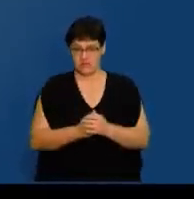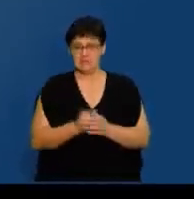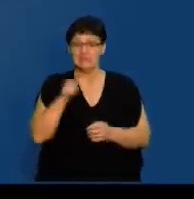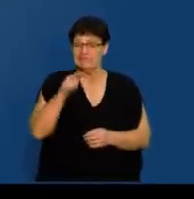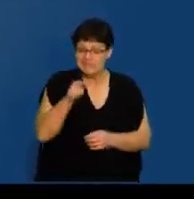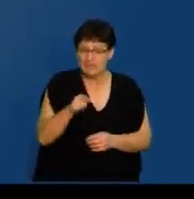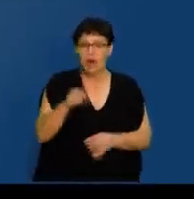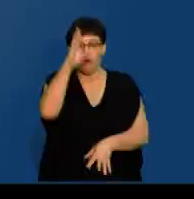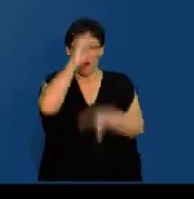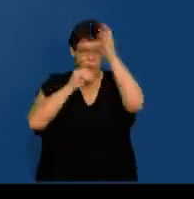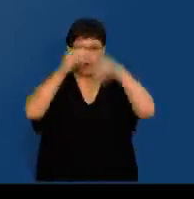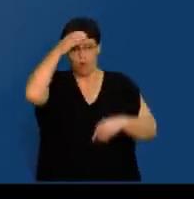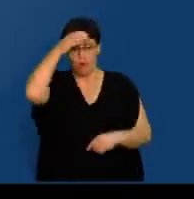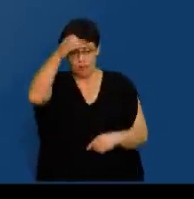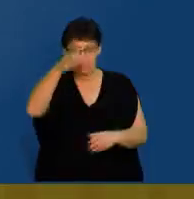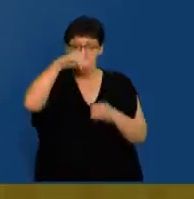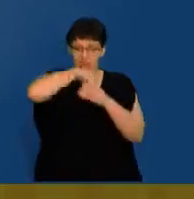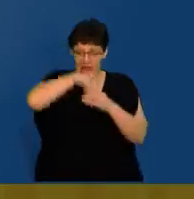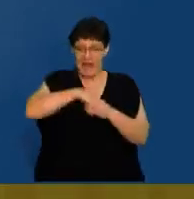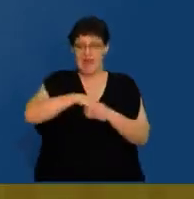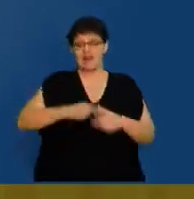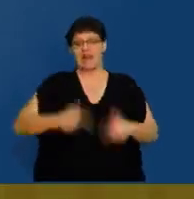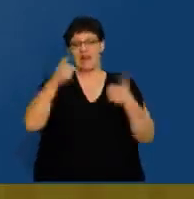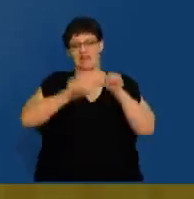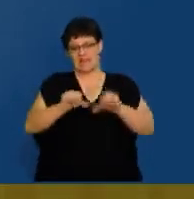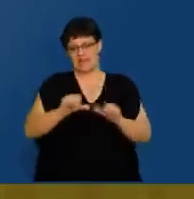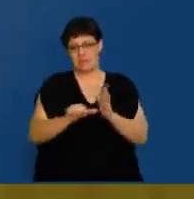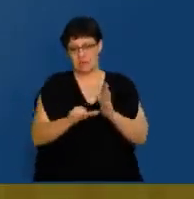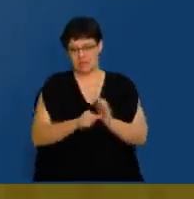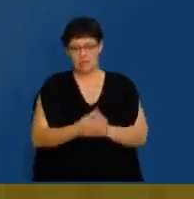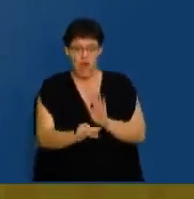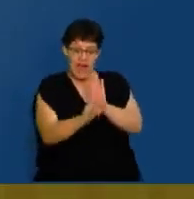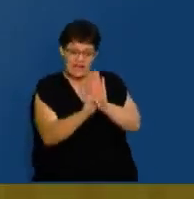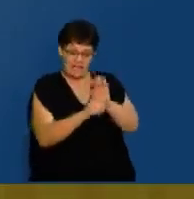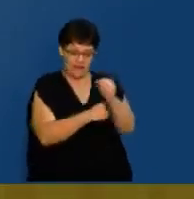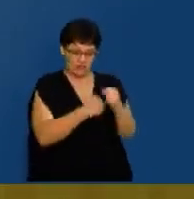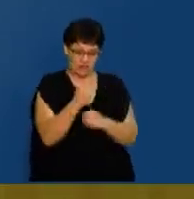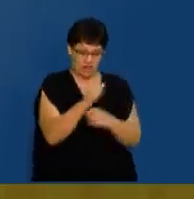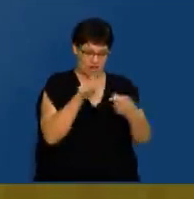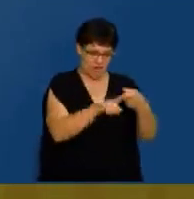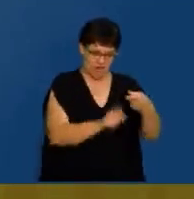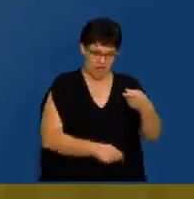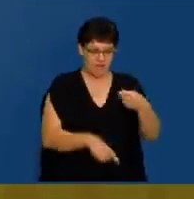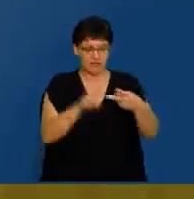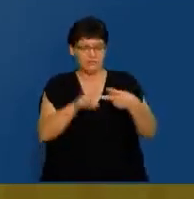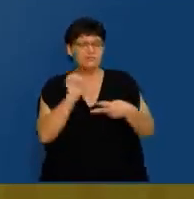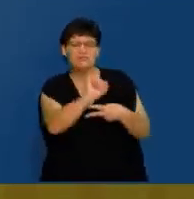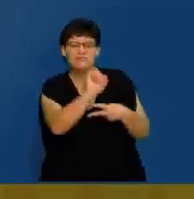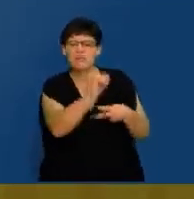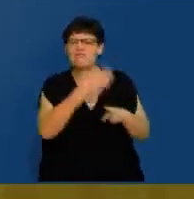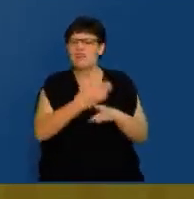underpins the learning of concepts in life sciences. So identify a structure, identify its